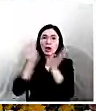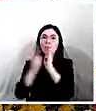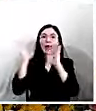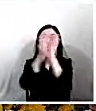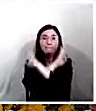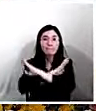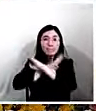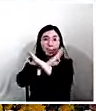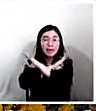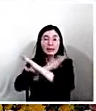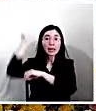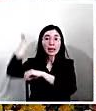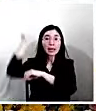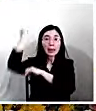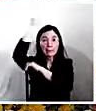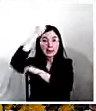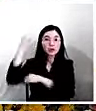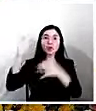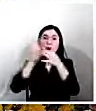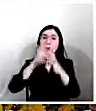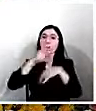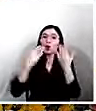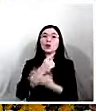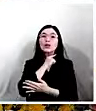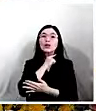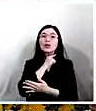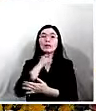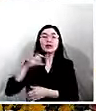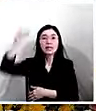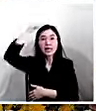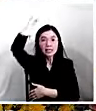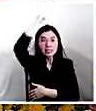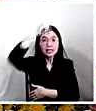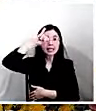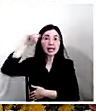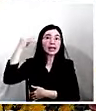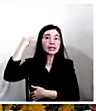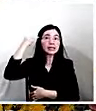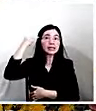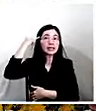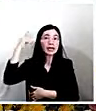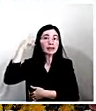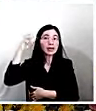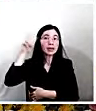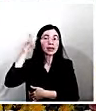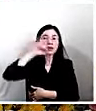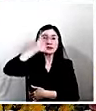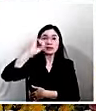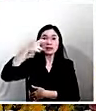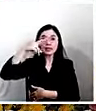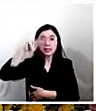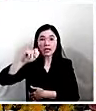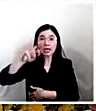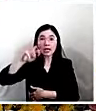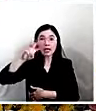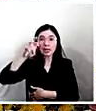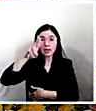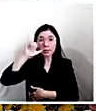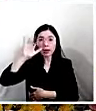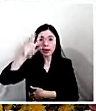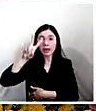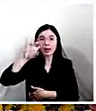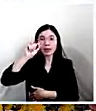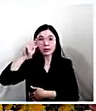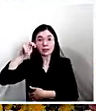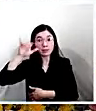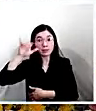of the priest, Saint John Mary Vianney, who overcome many difficulties in his